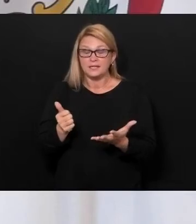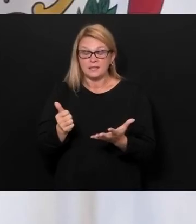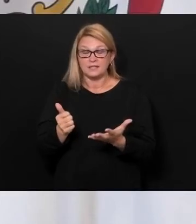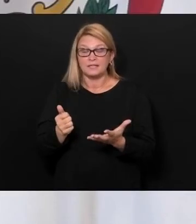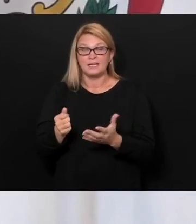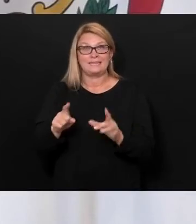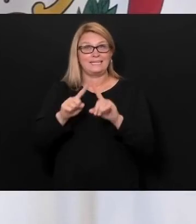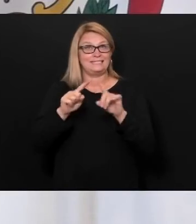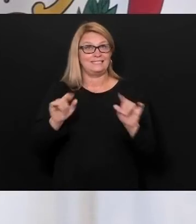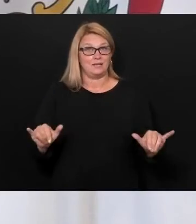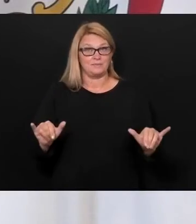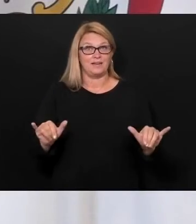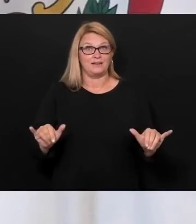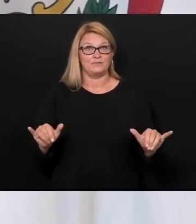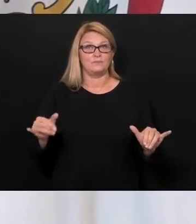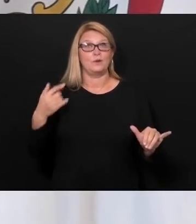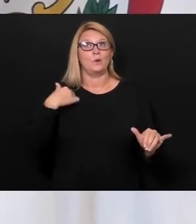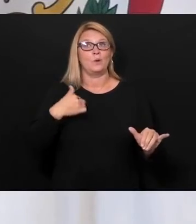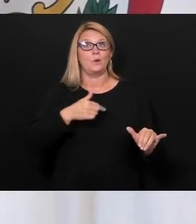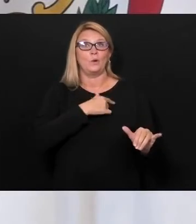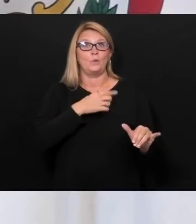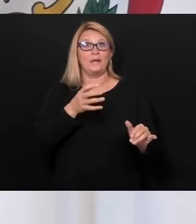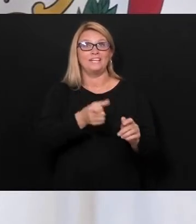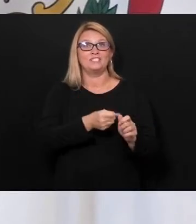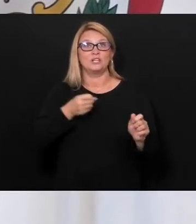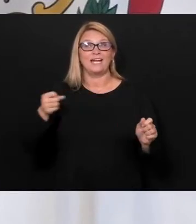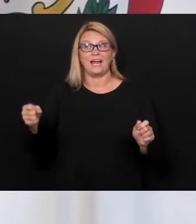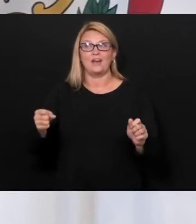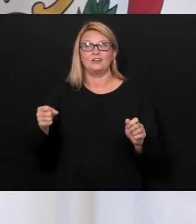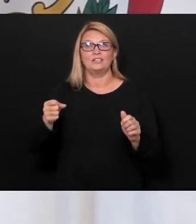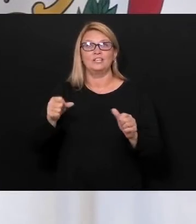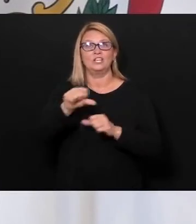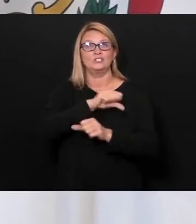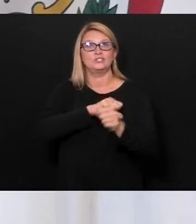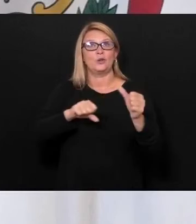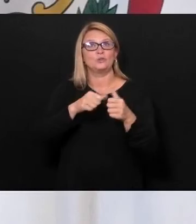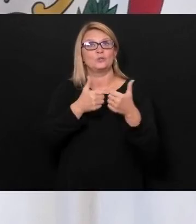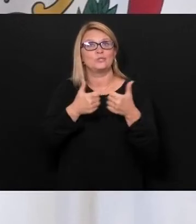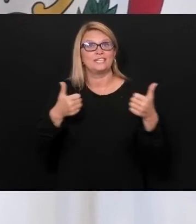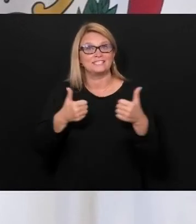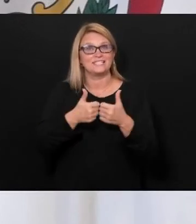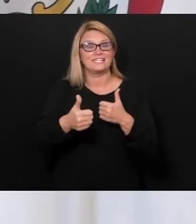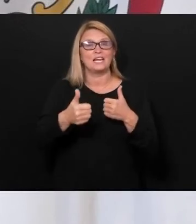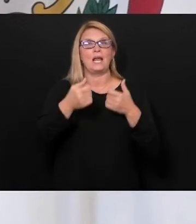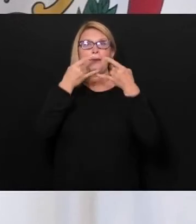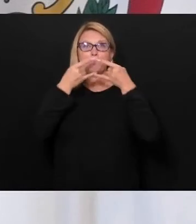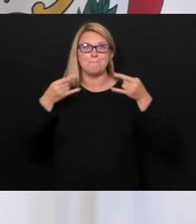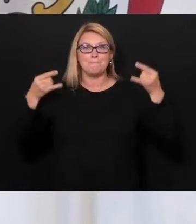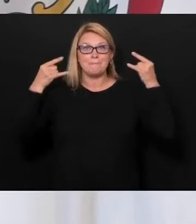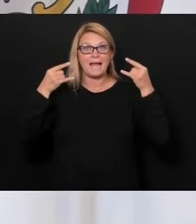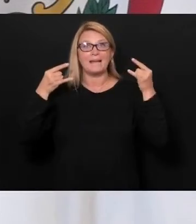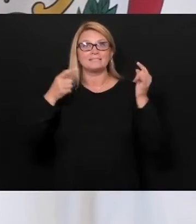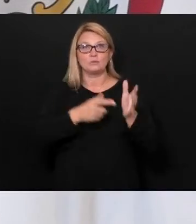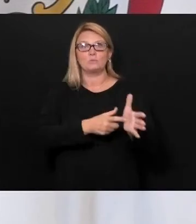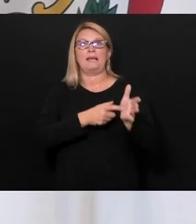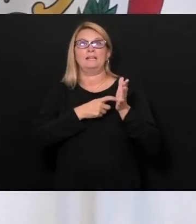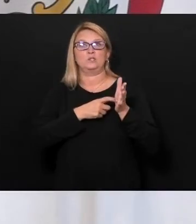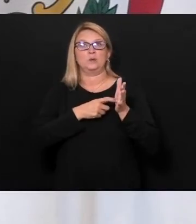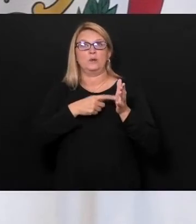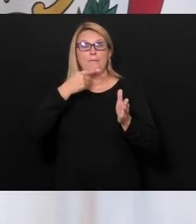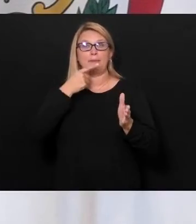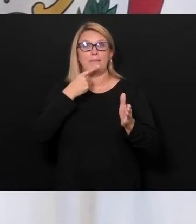same time, we removed the social distancing and made masks mandatory in all public buildings, you